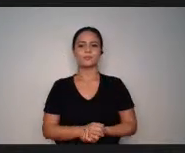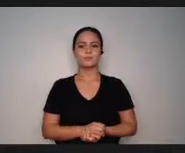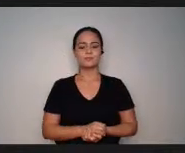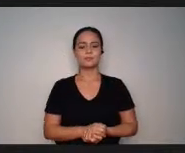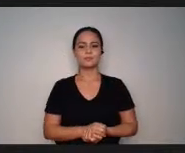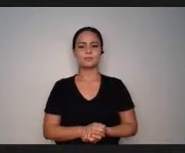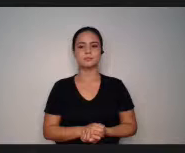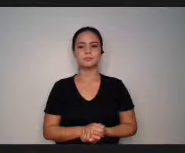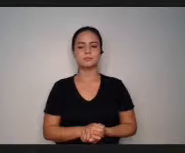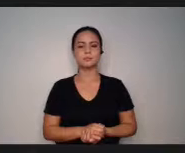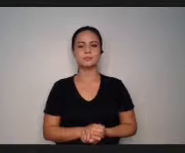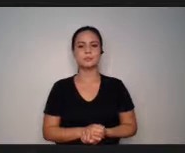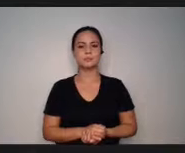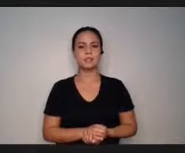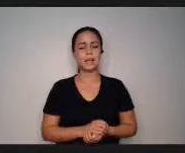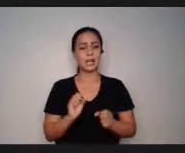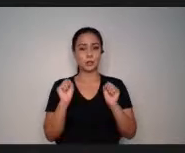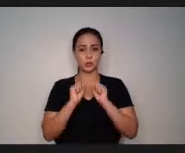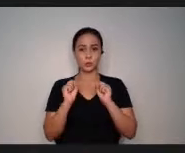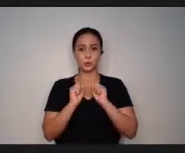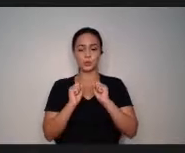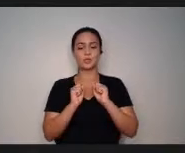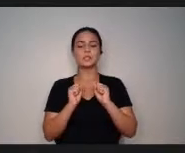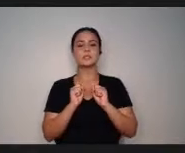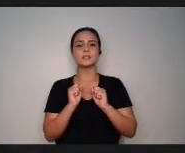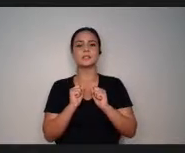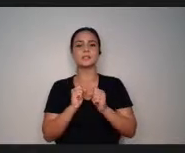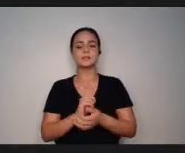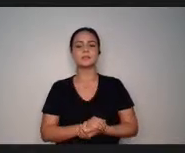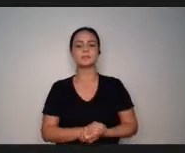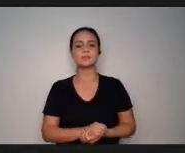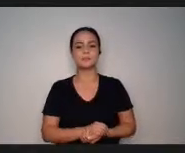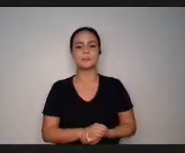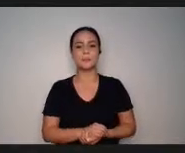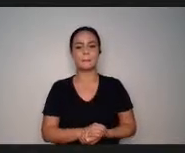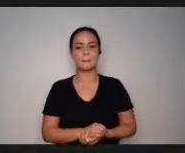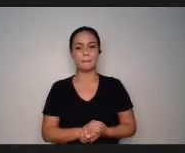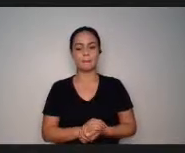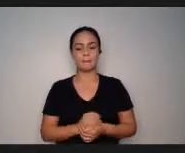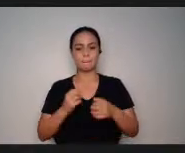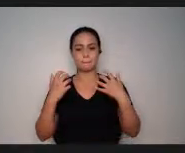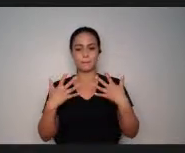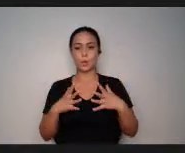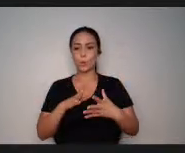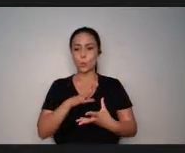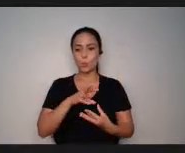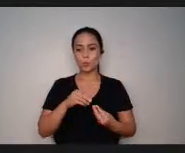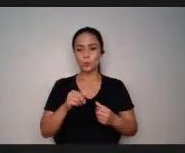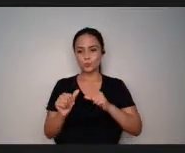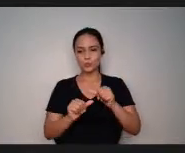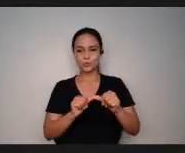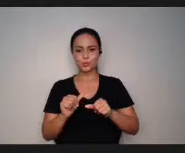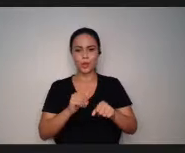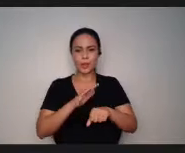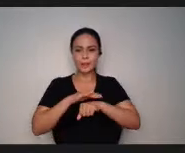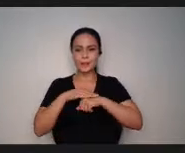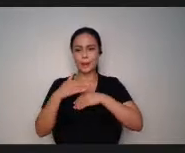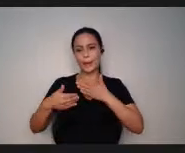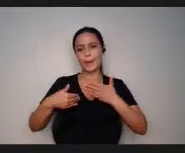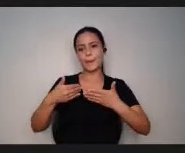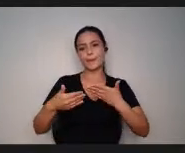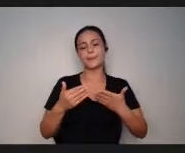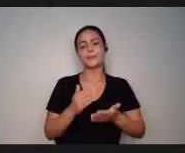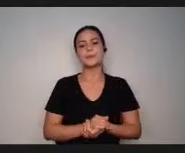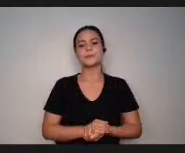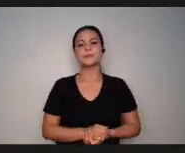can't believe how much the world has changed since 2019, especially in terms of, you know, its